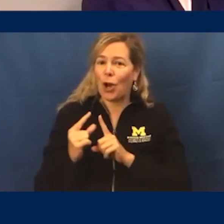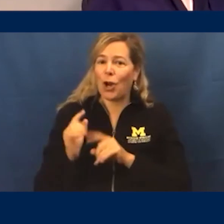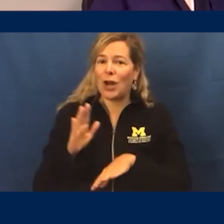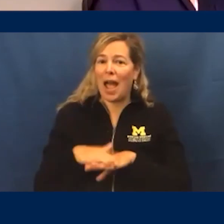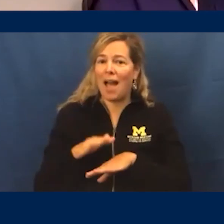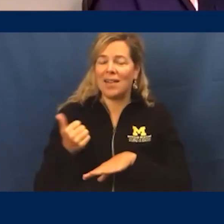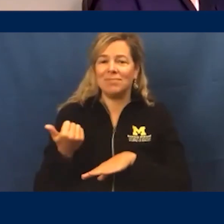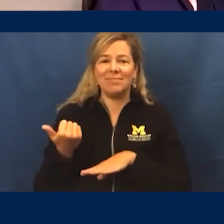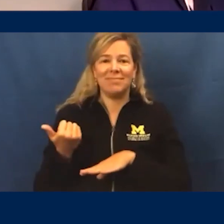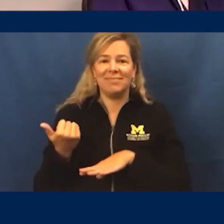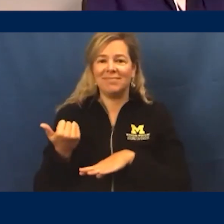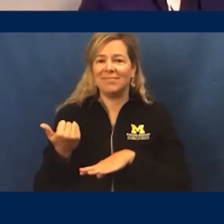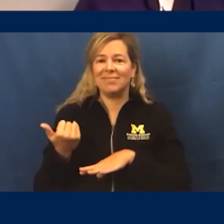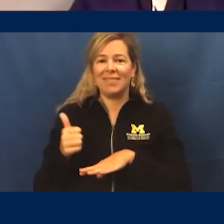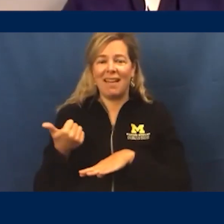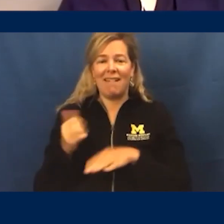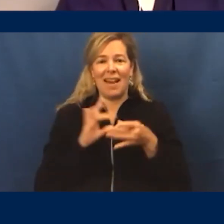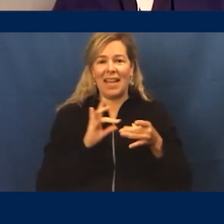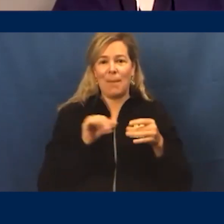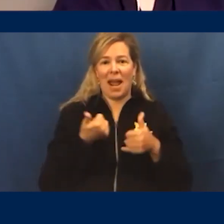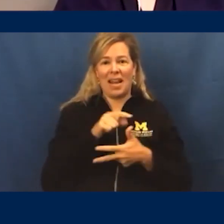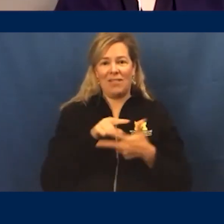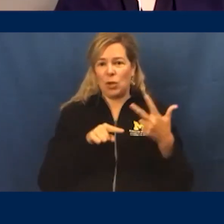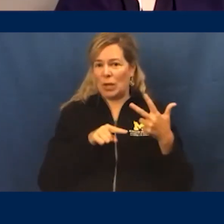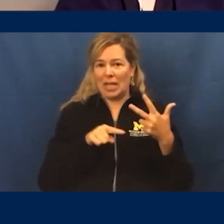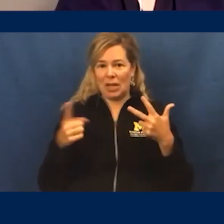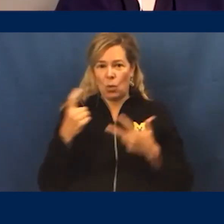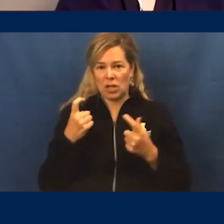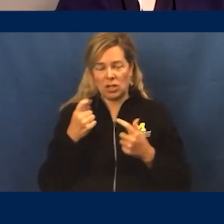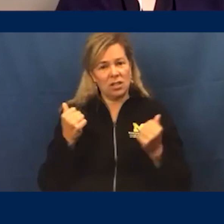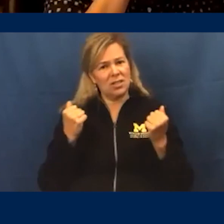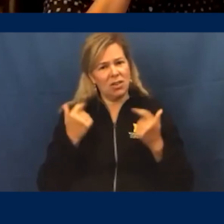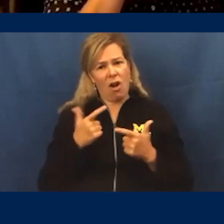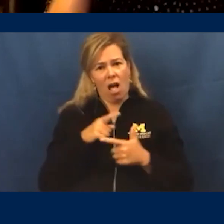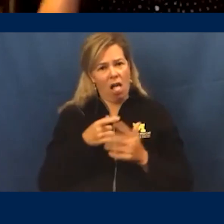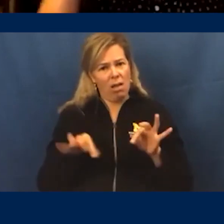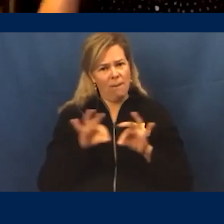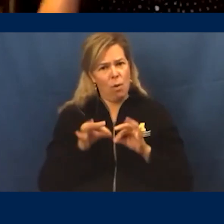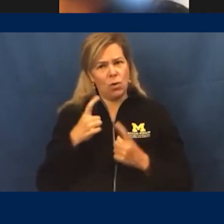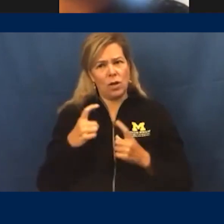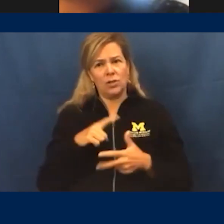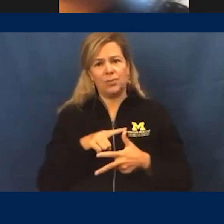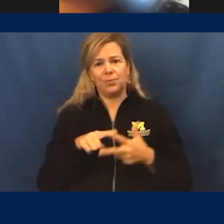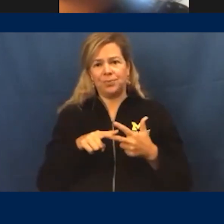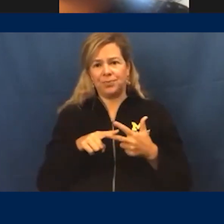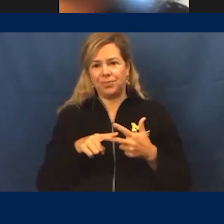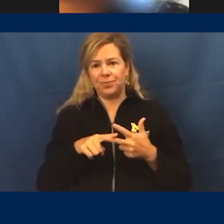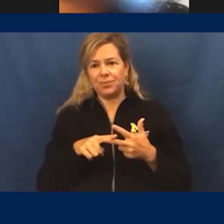any comment on any of the three questions, because they're all very important to us. I hope,